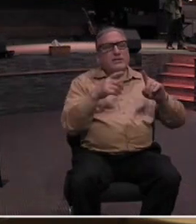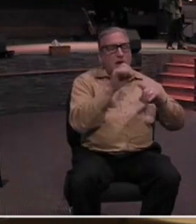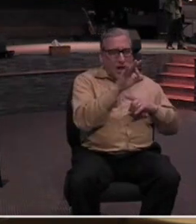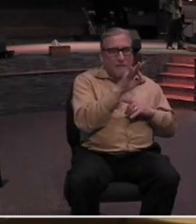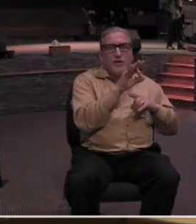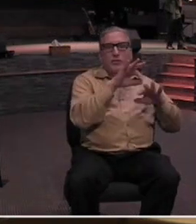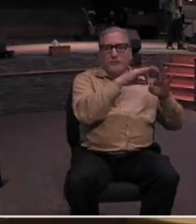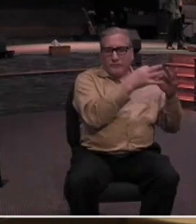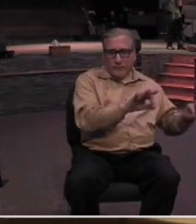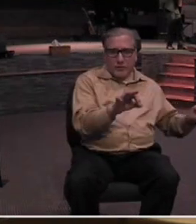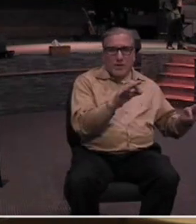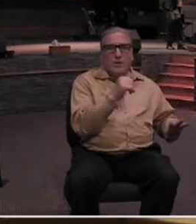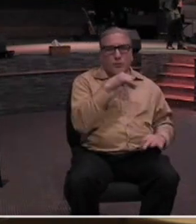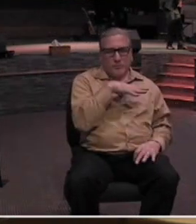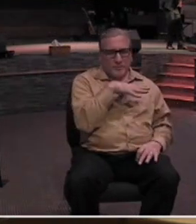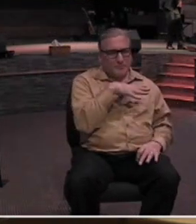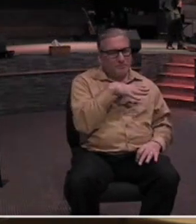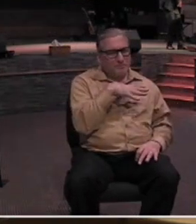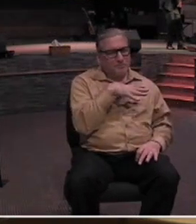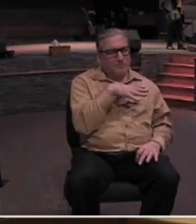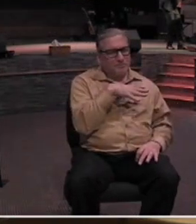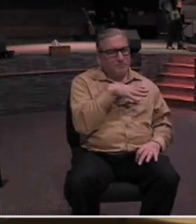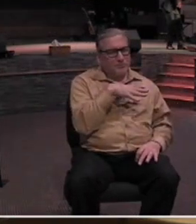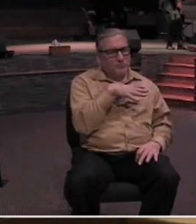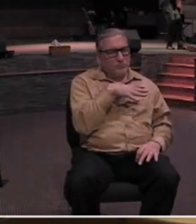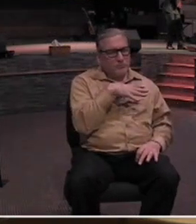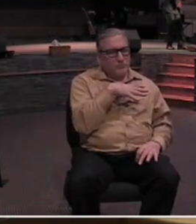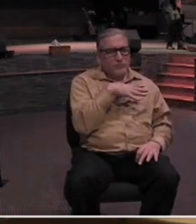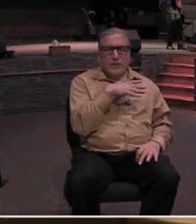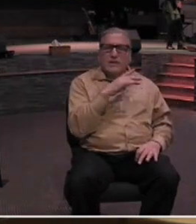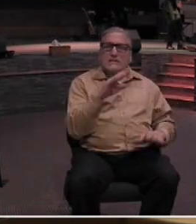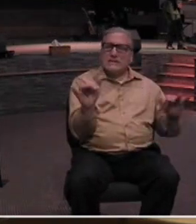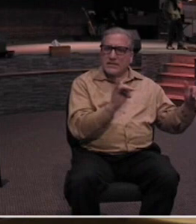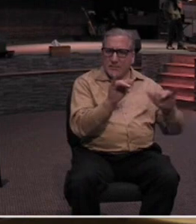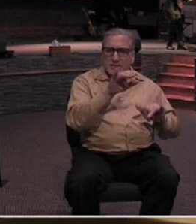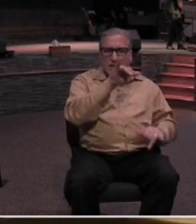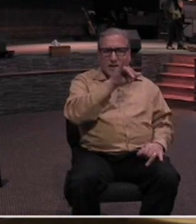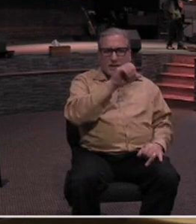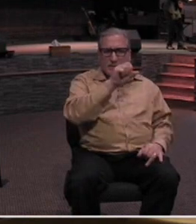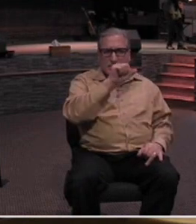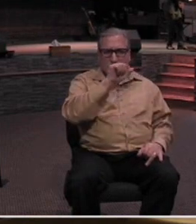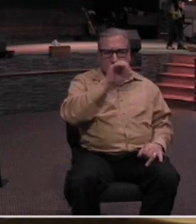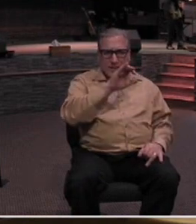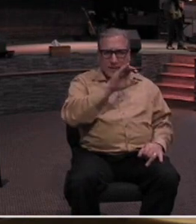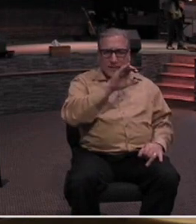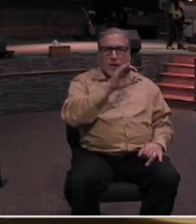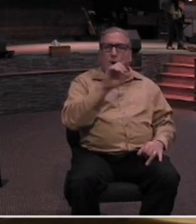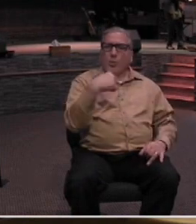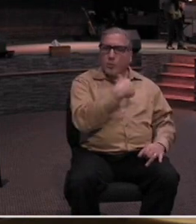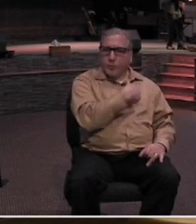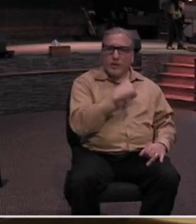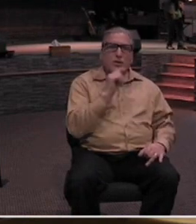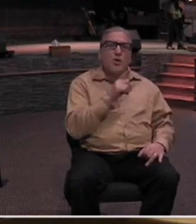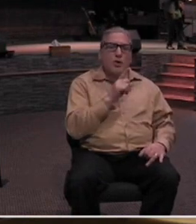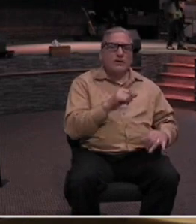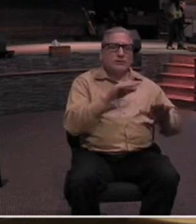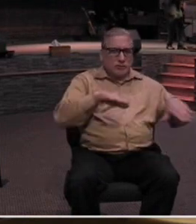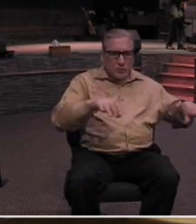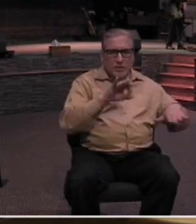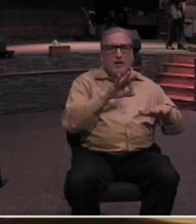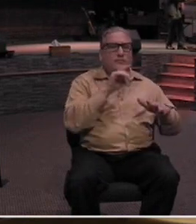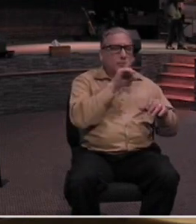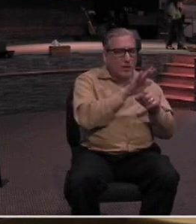free? He said that we, just like Isaac, are the children of promise. We